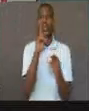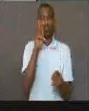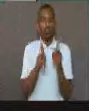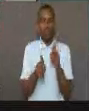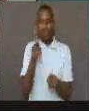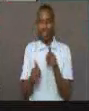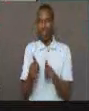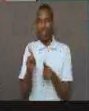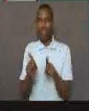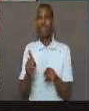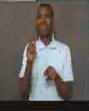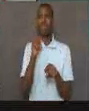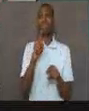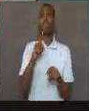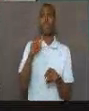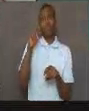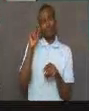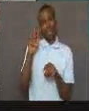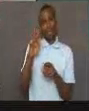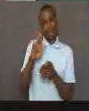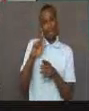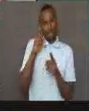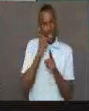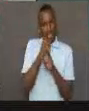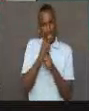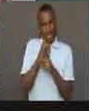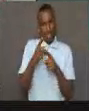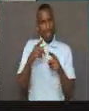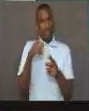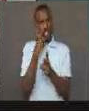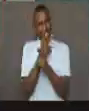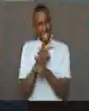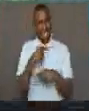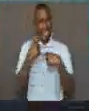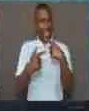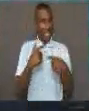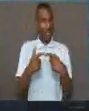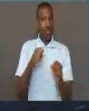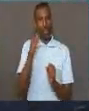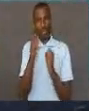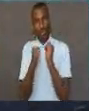Equilibrium keeps the people on the ride safe.